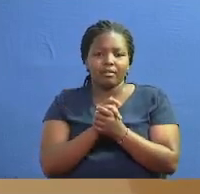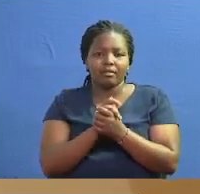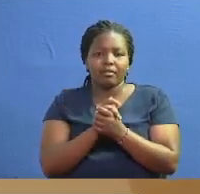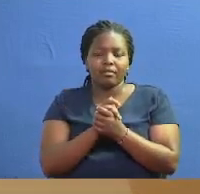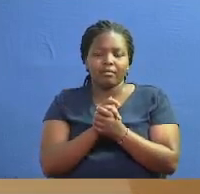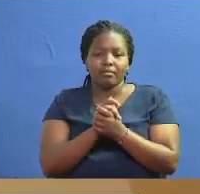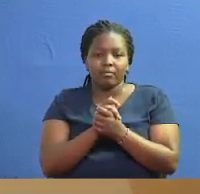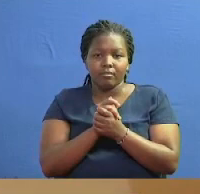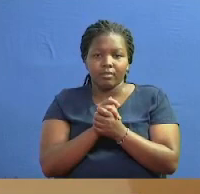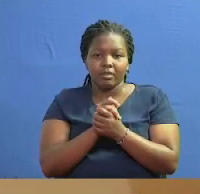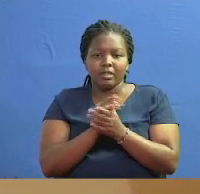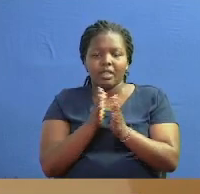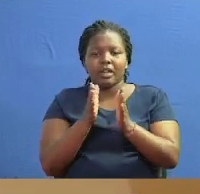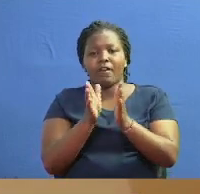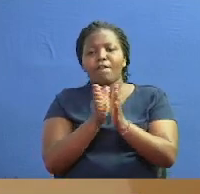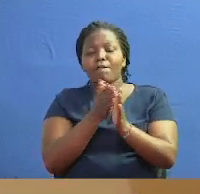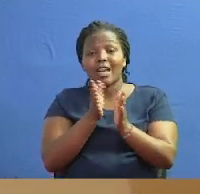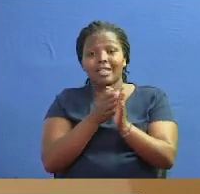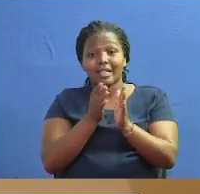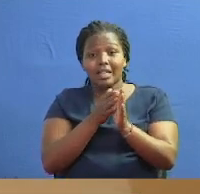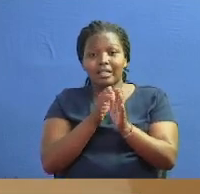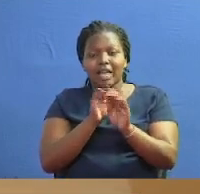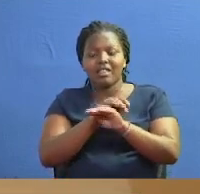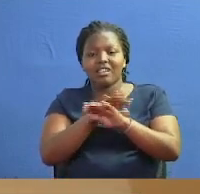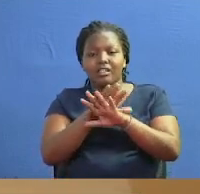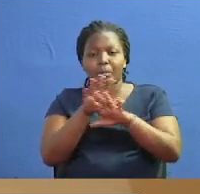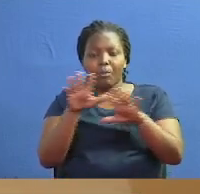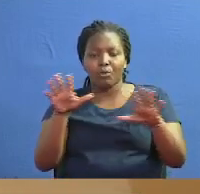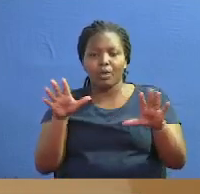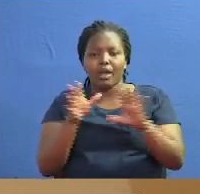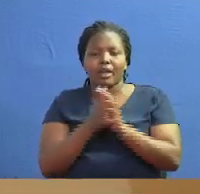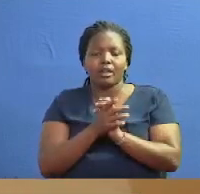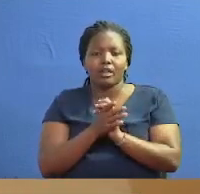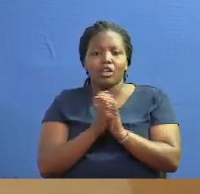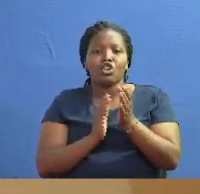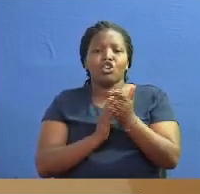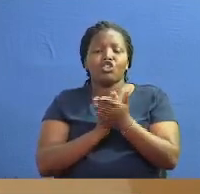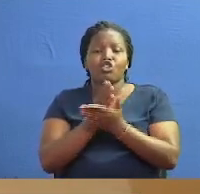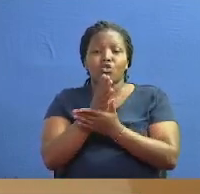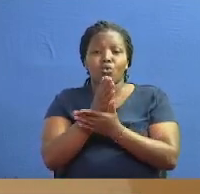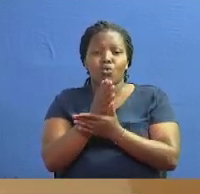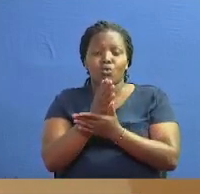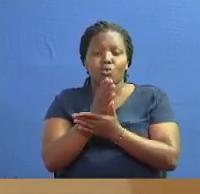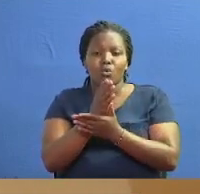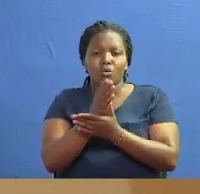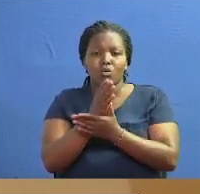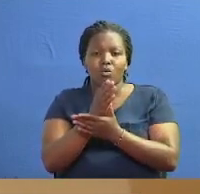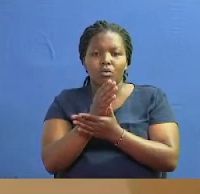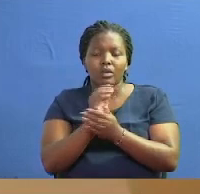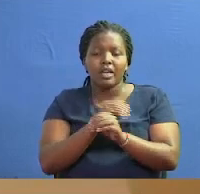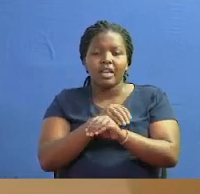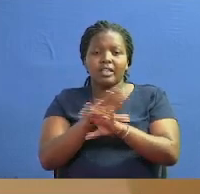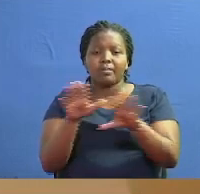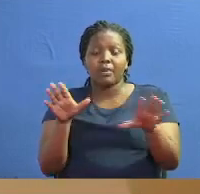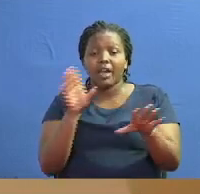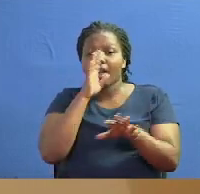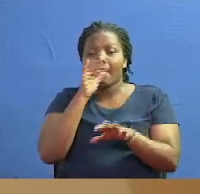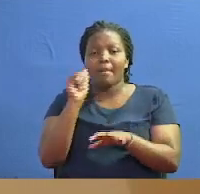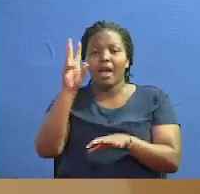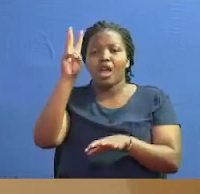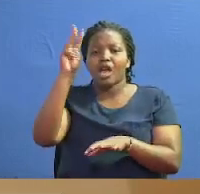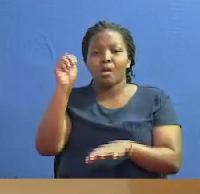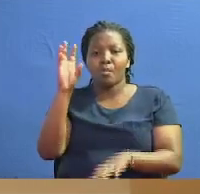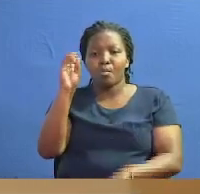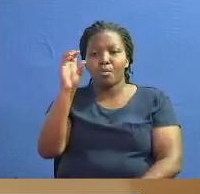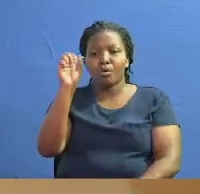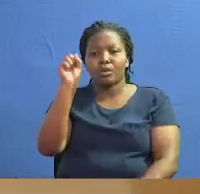funds the spread of malaria through the parasite, which is usually spread by the mosquito.